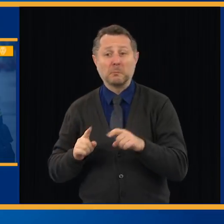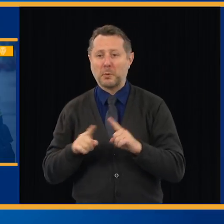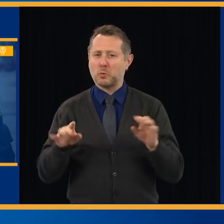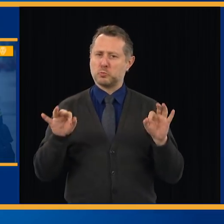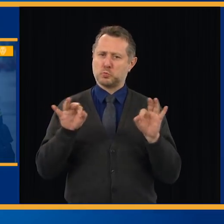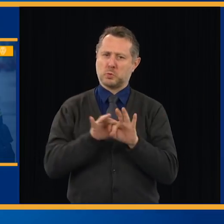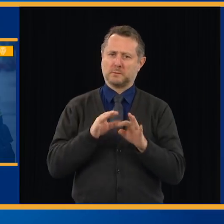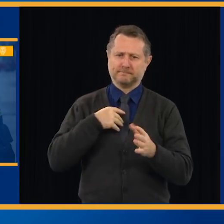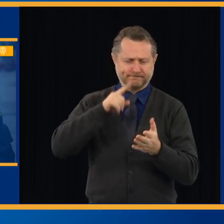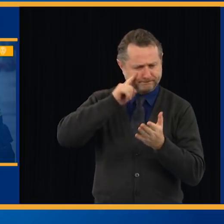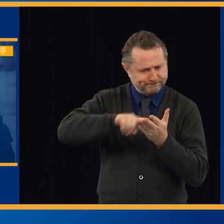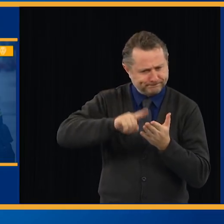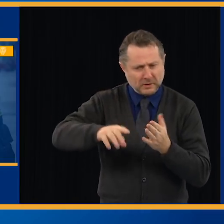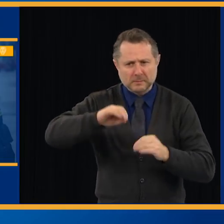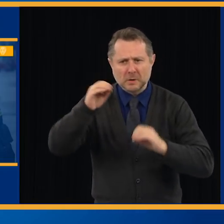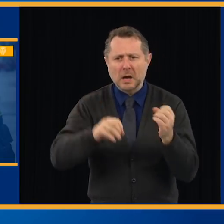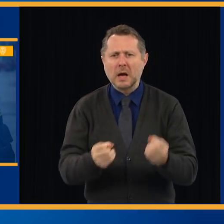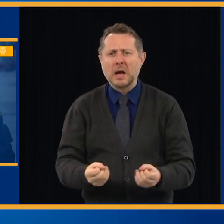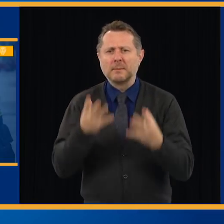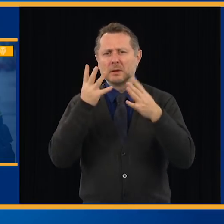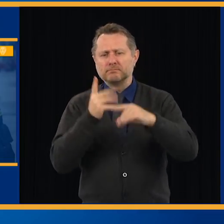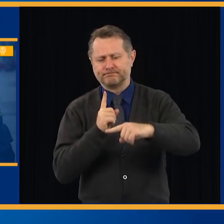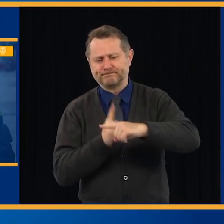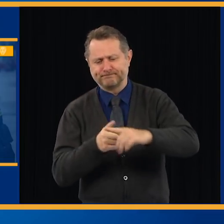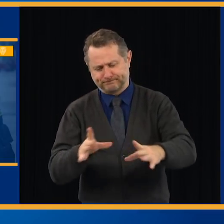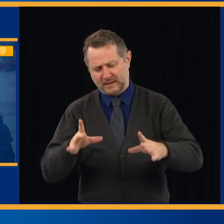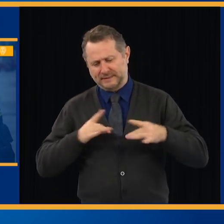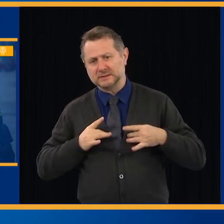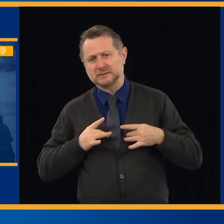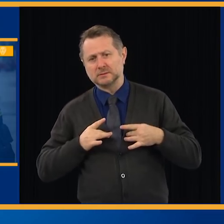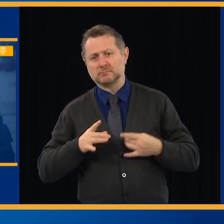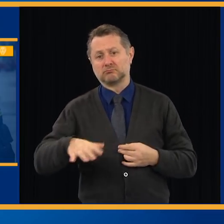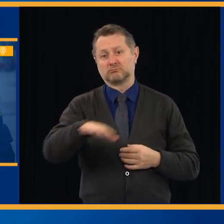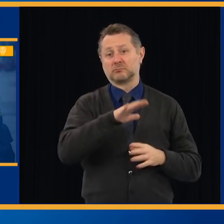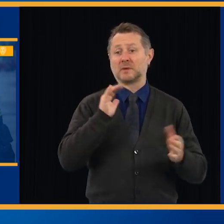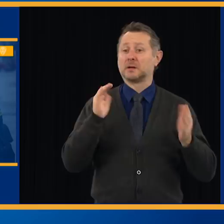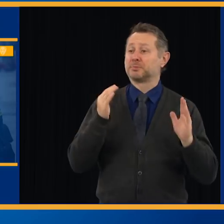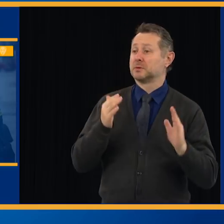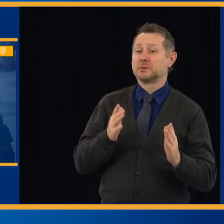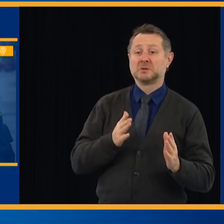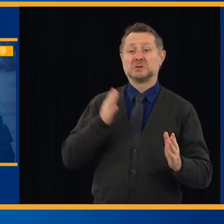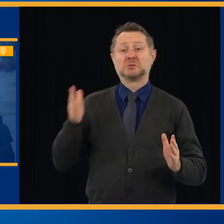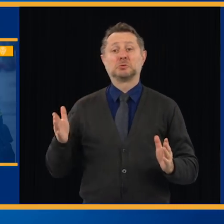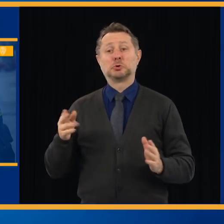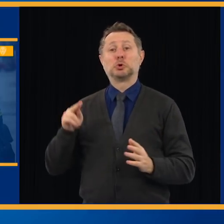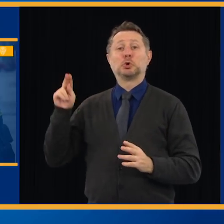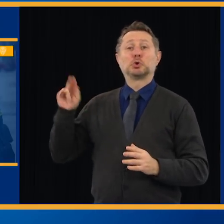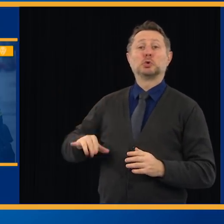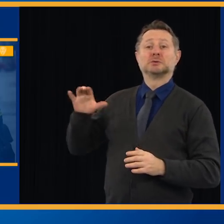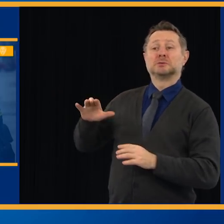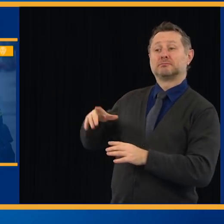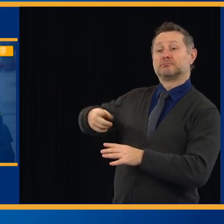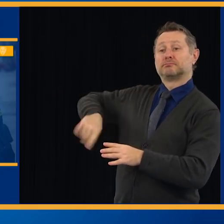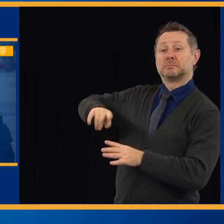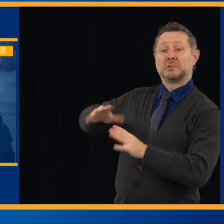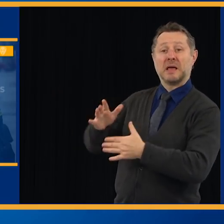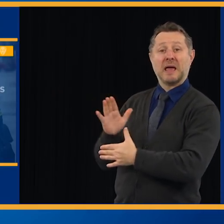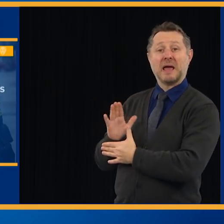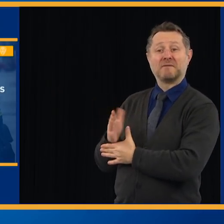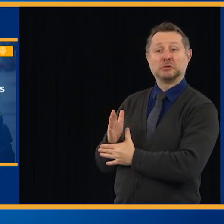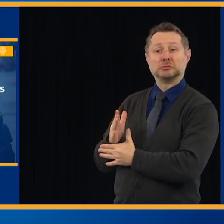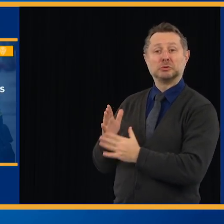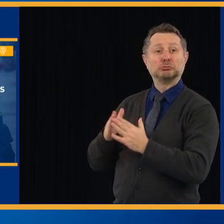on. They compare to a downstate average of the general population of